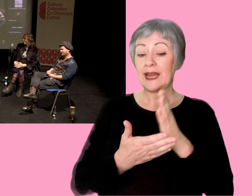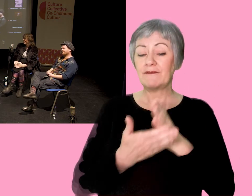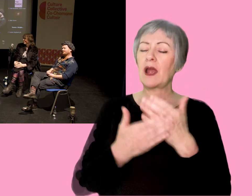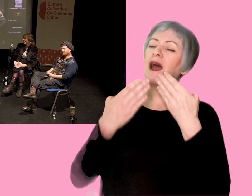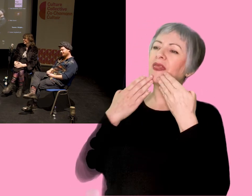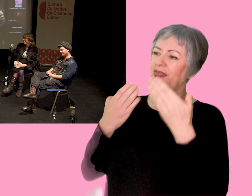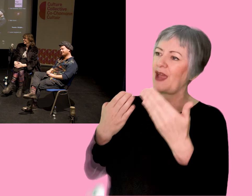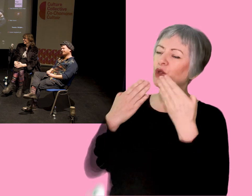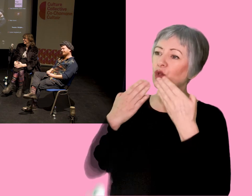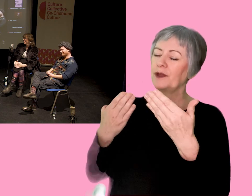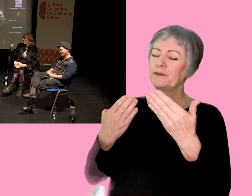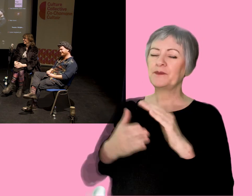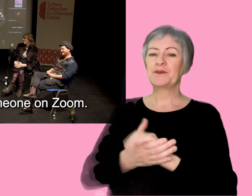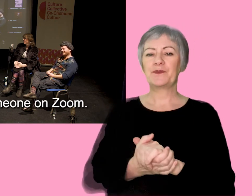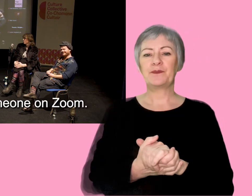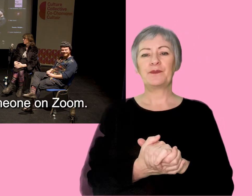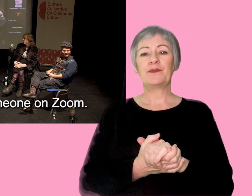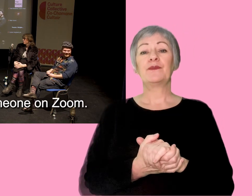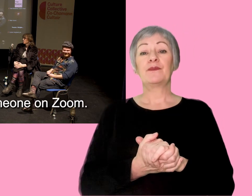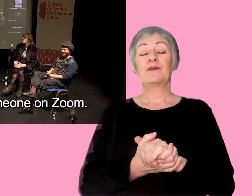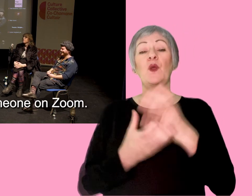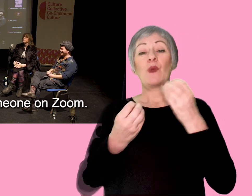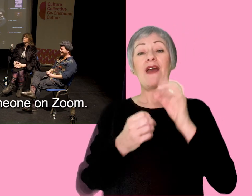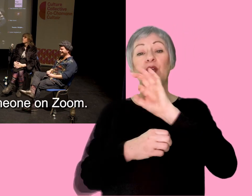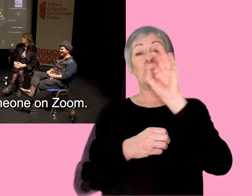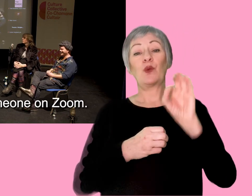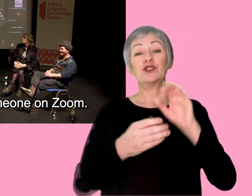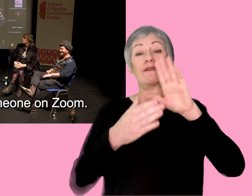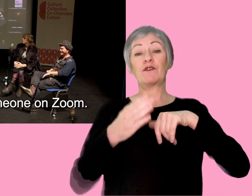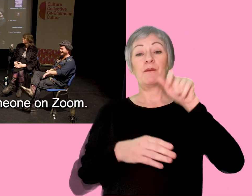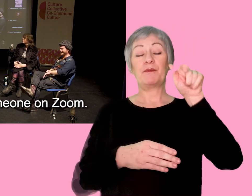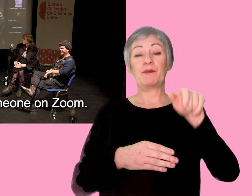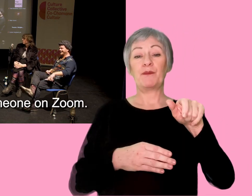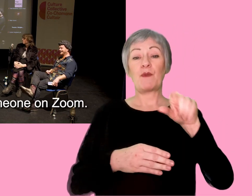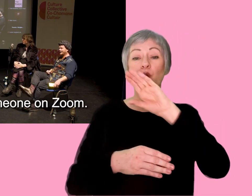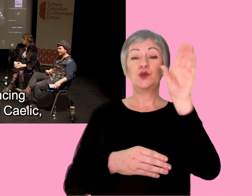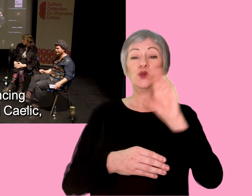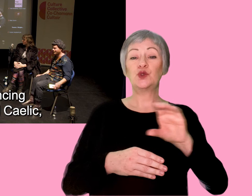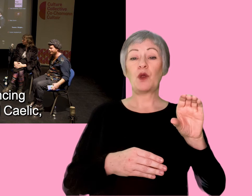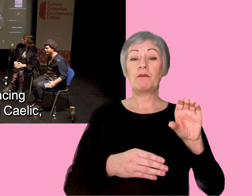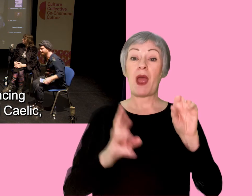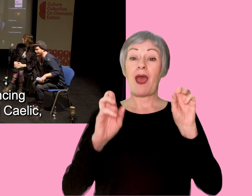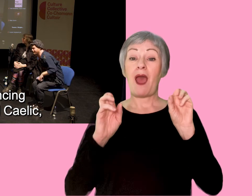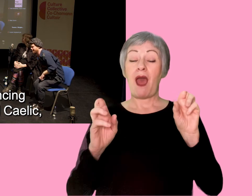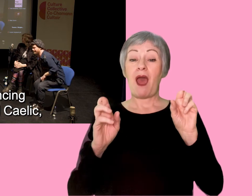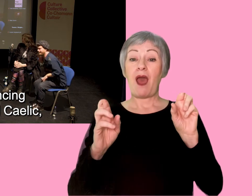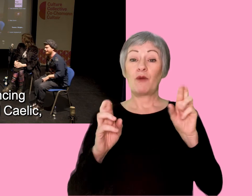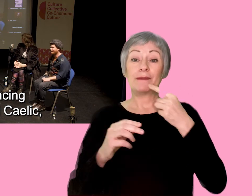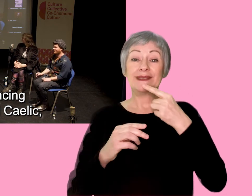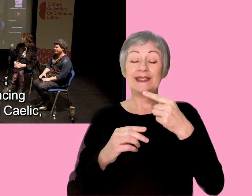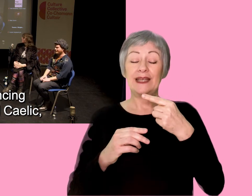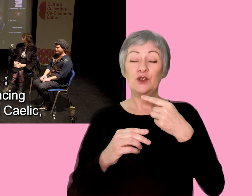Thank you. We have a question from someone on Zoom. I hope I'm pronouncing your name